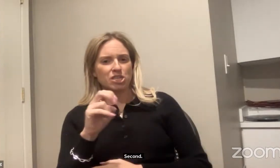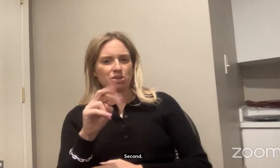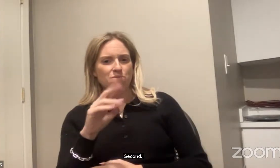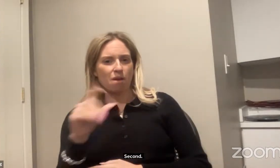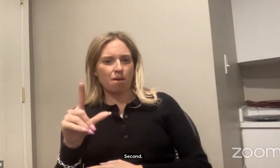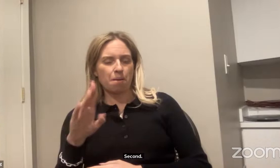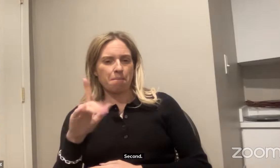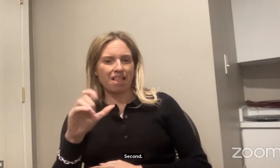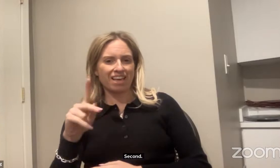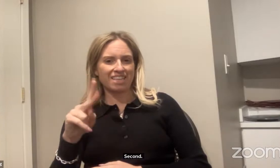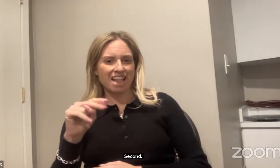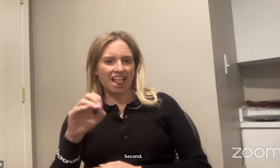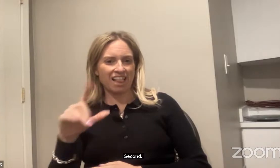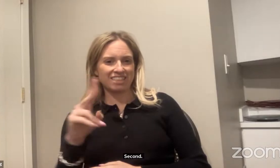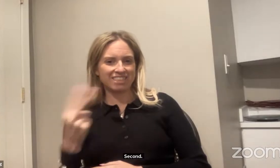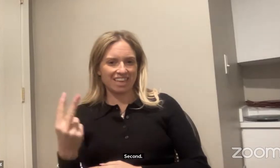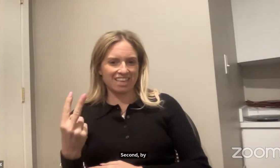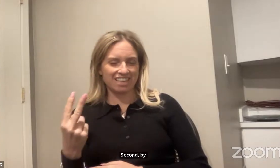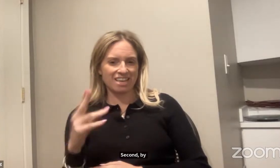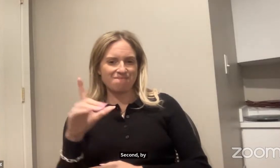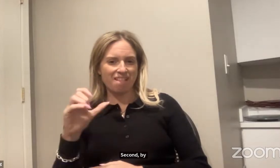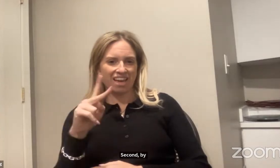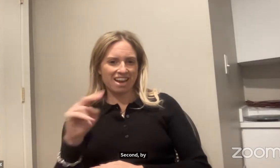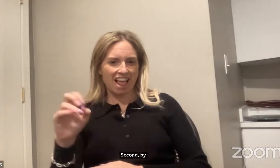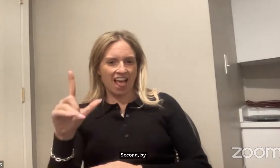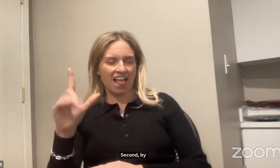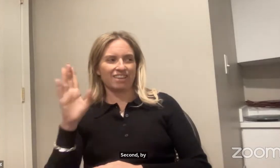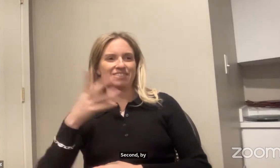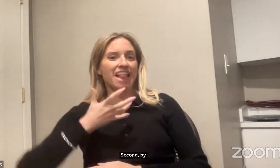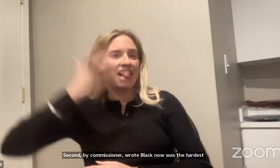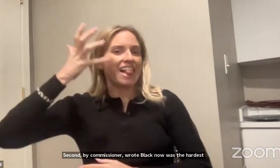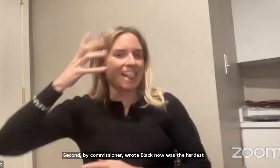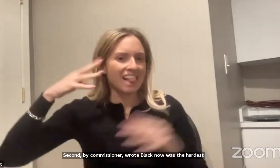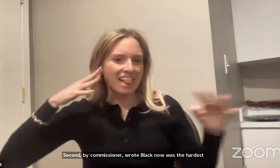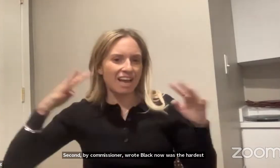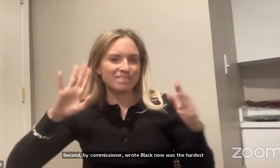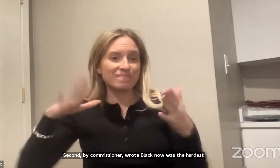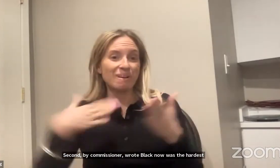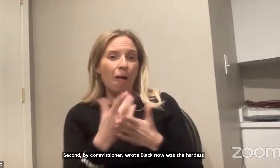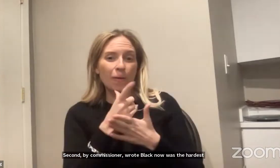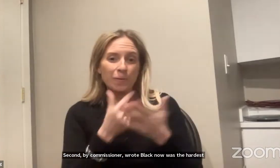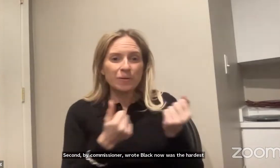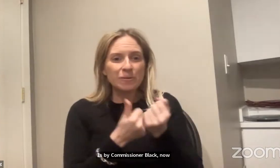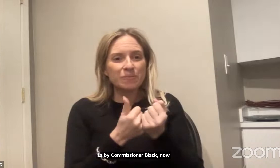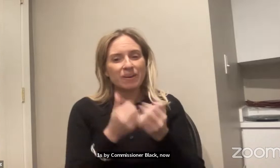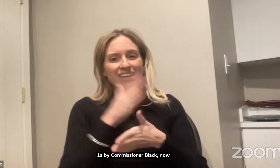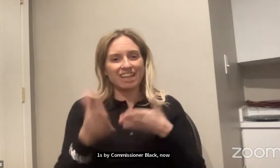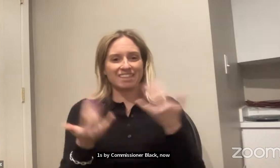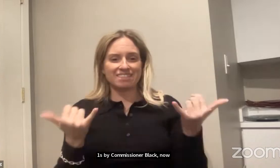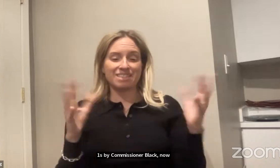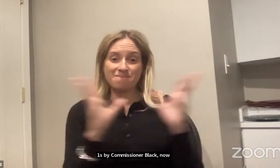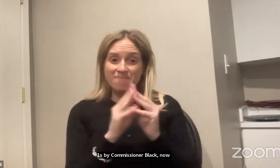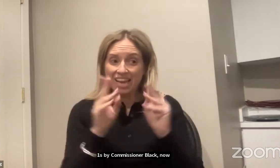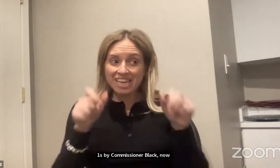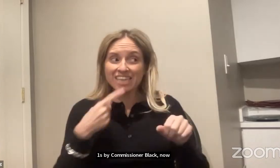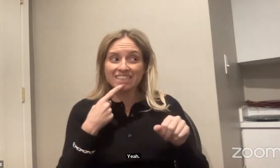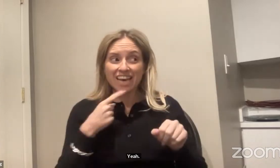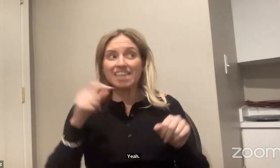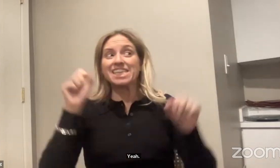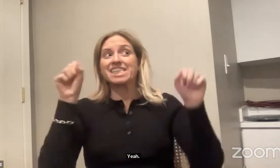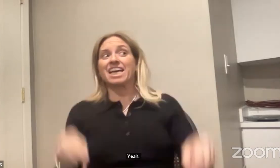hardest one. Second by Commissioner Blacknell. All in favor of adjourning tonight's meeting? Can I get an